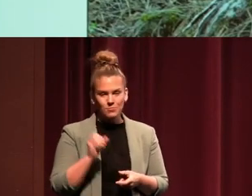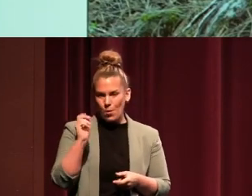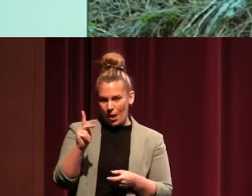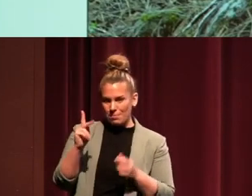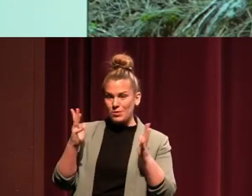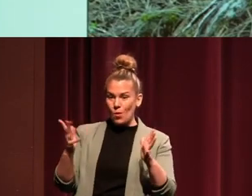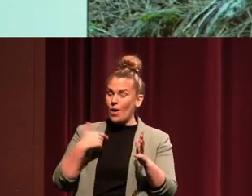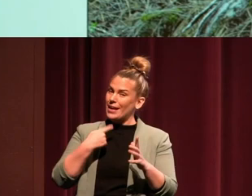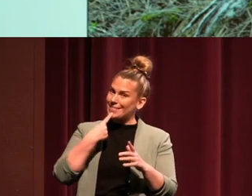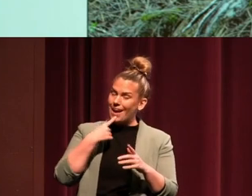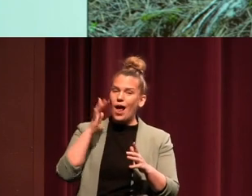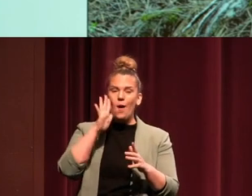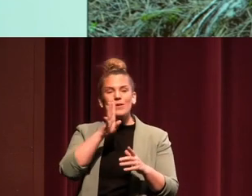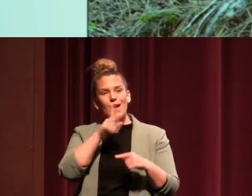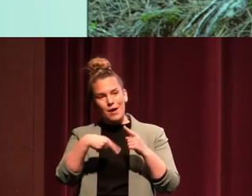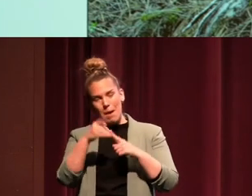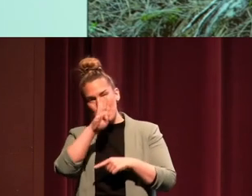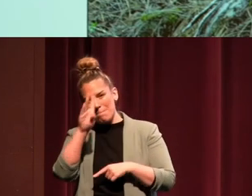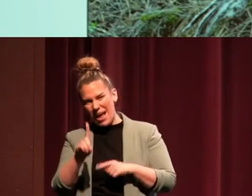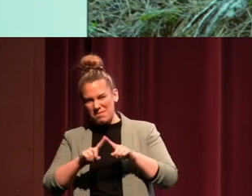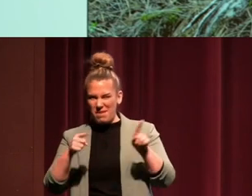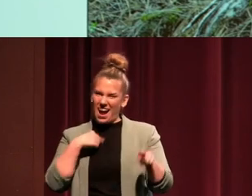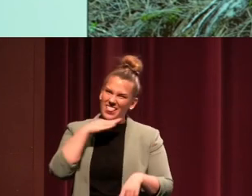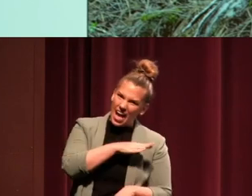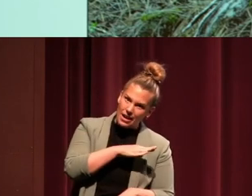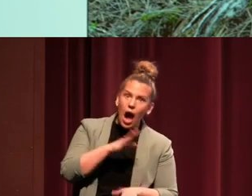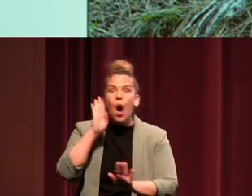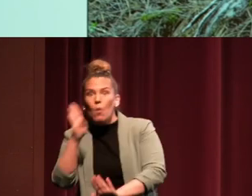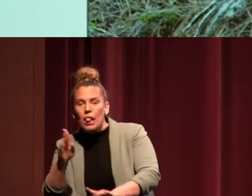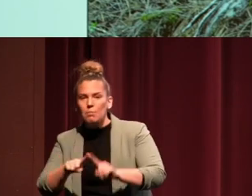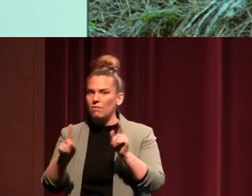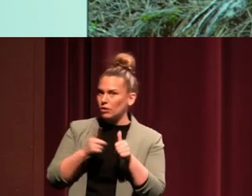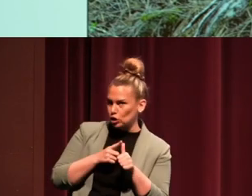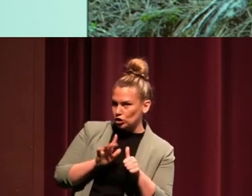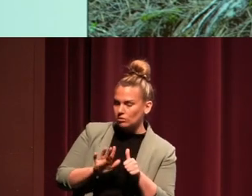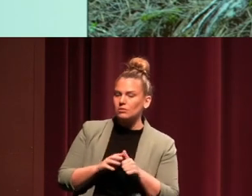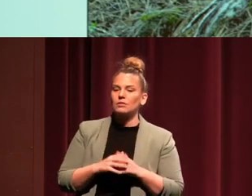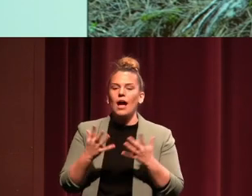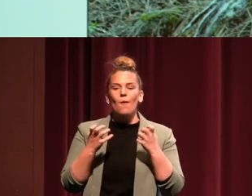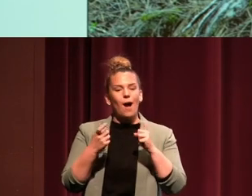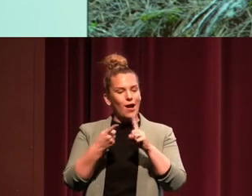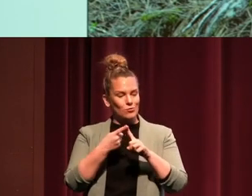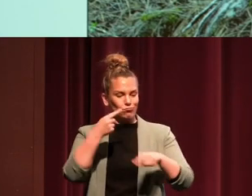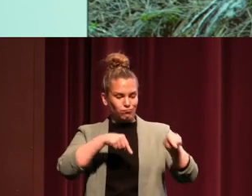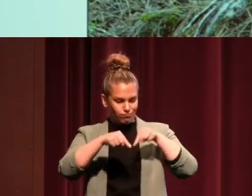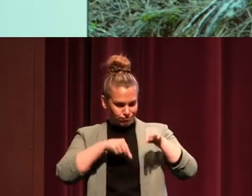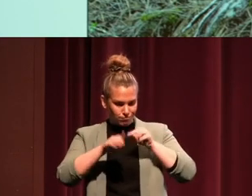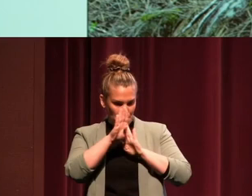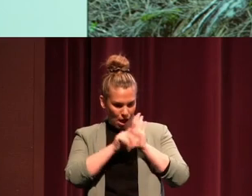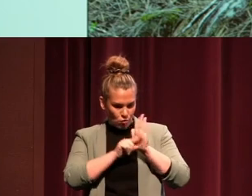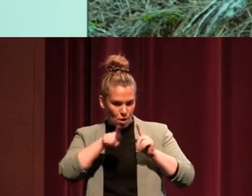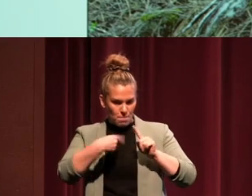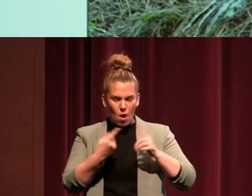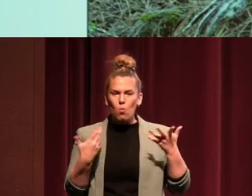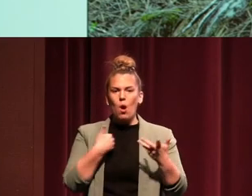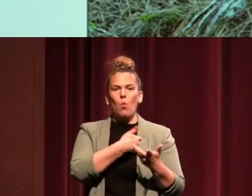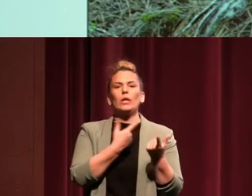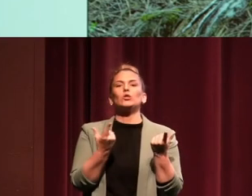Okay, so I said I was going to talk about Ben, but I lied. I am. But first, I need to give you some background about exactly what we